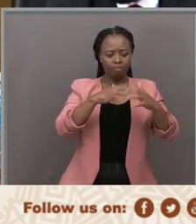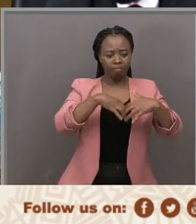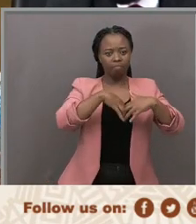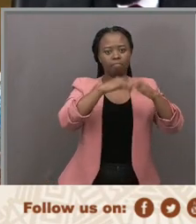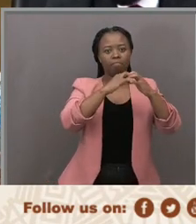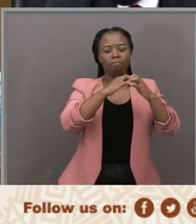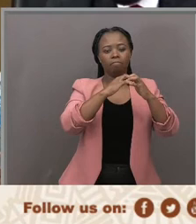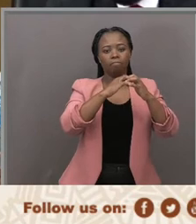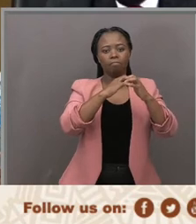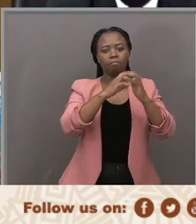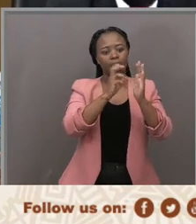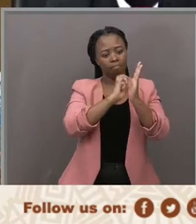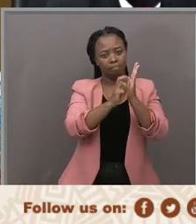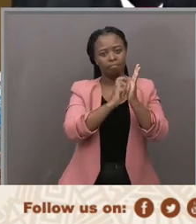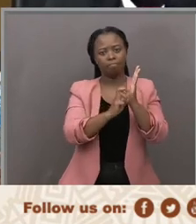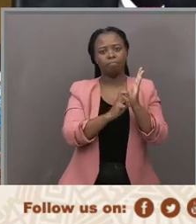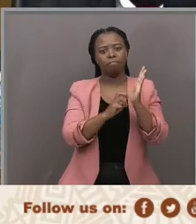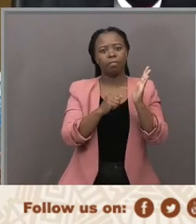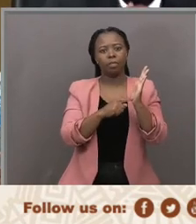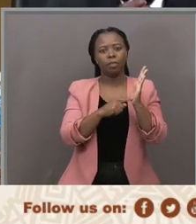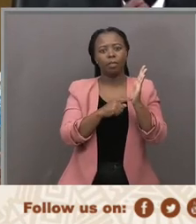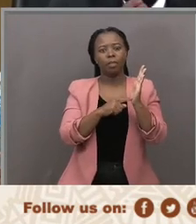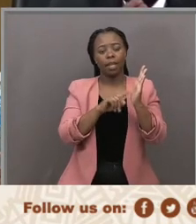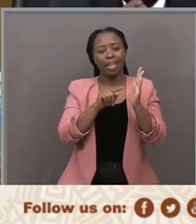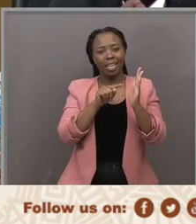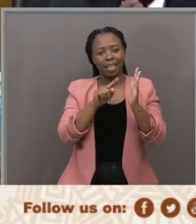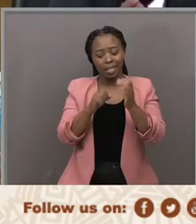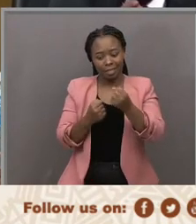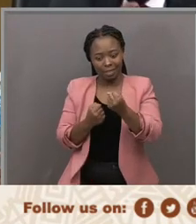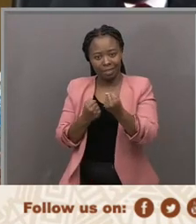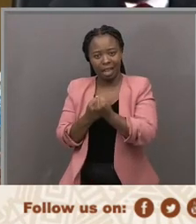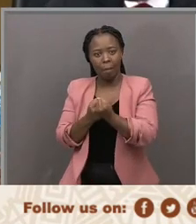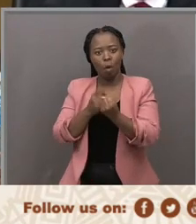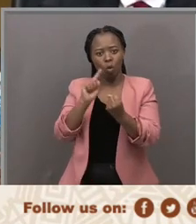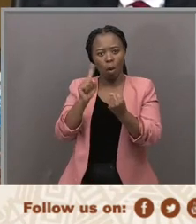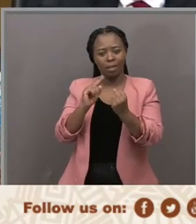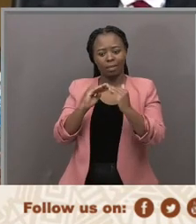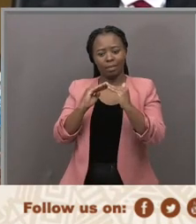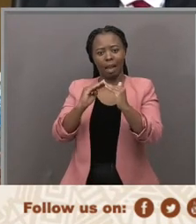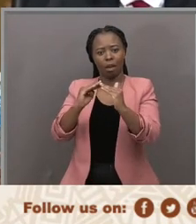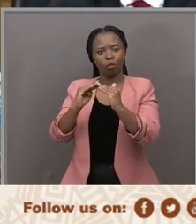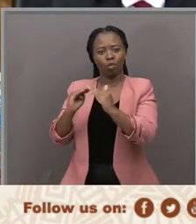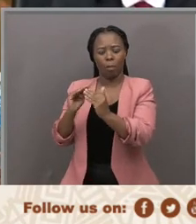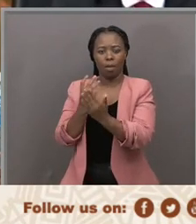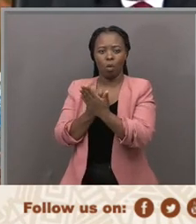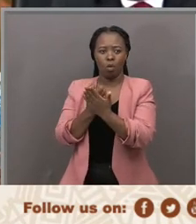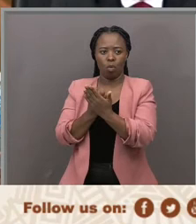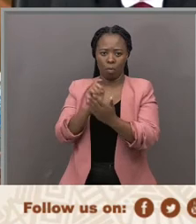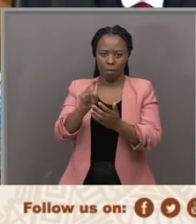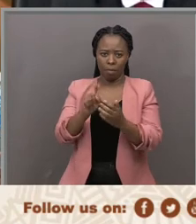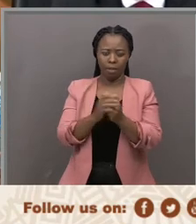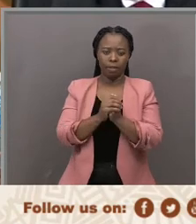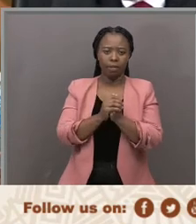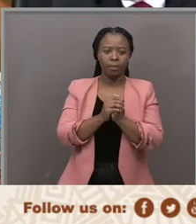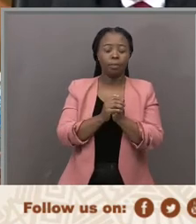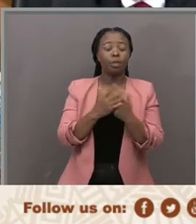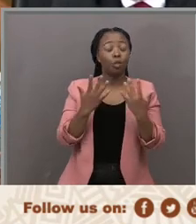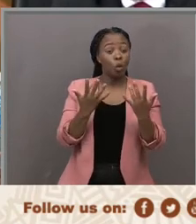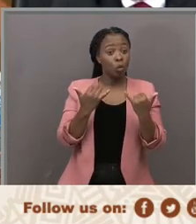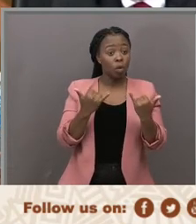and financial instruments that support the growth of the township economy. I want to say today, Madam